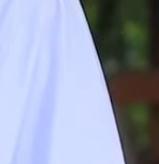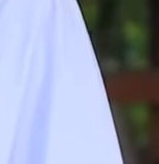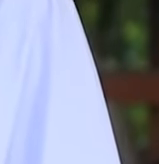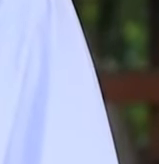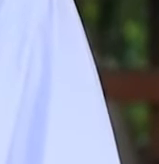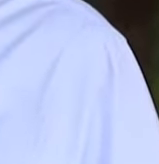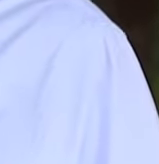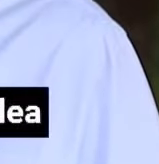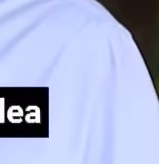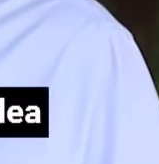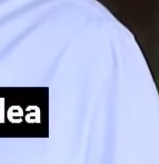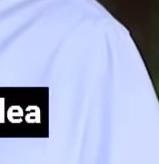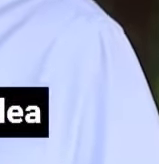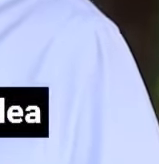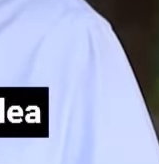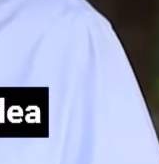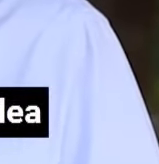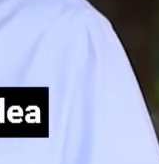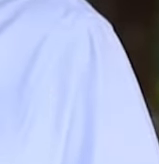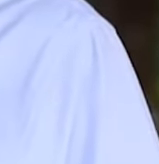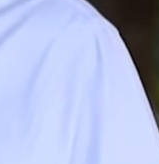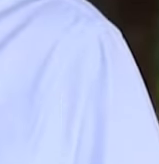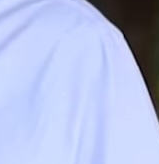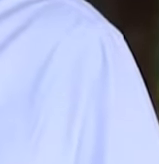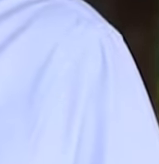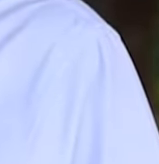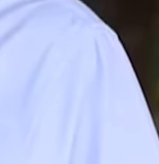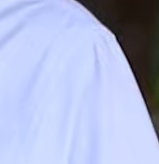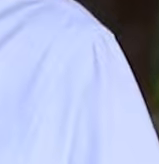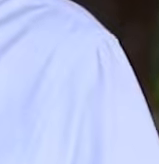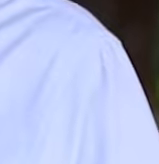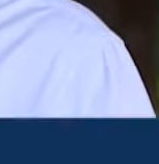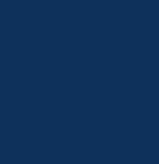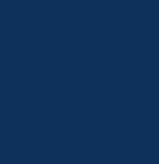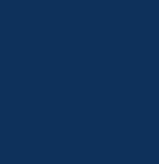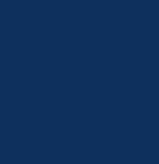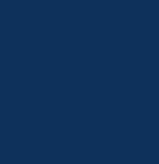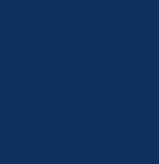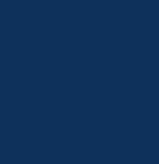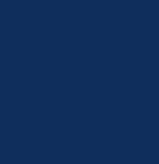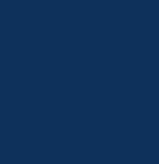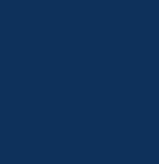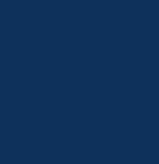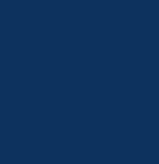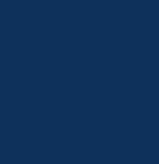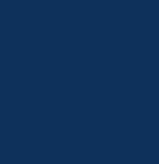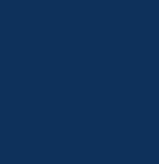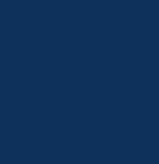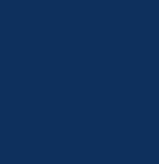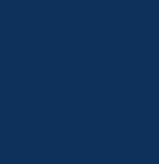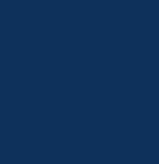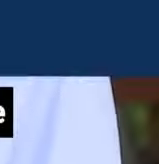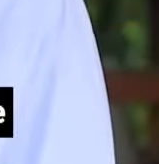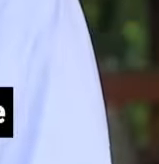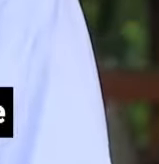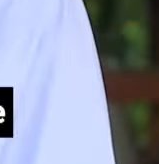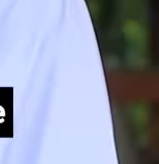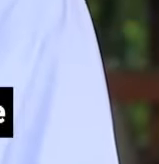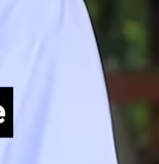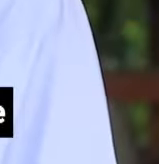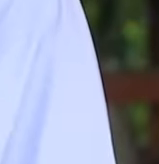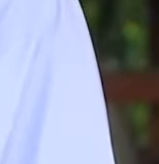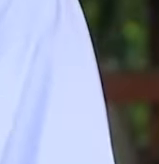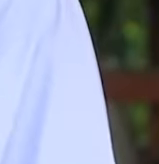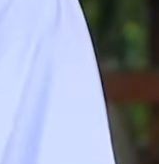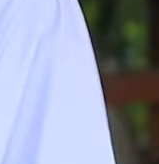Howie Severino. My colleagues and I developed this idea of creating a podcast as a safe space for sharing insights with leaders and